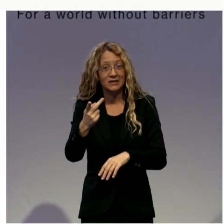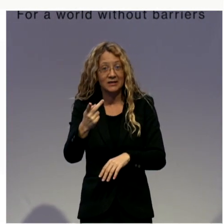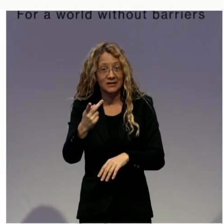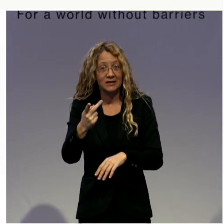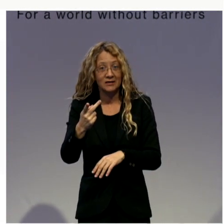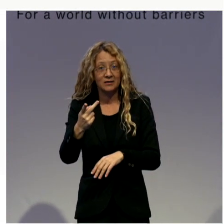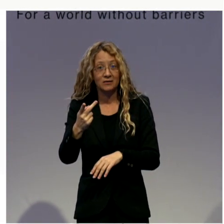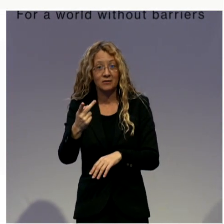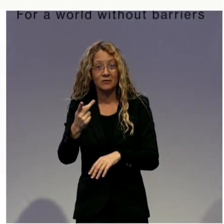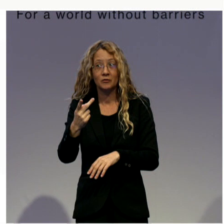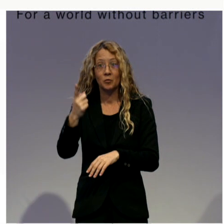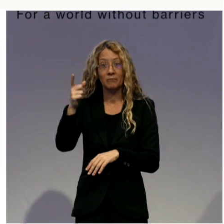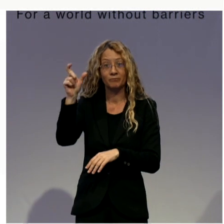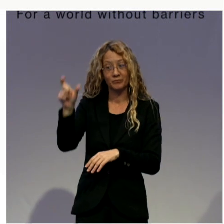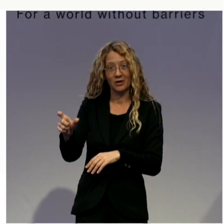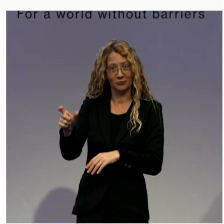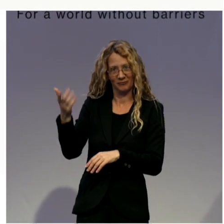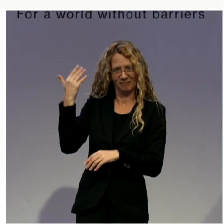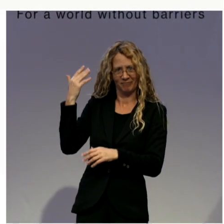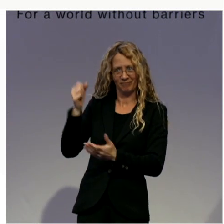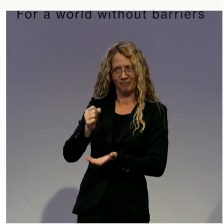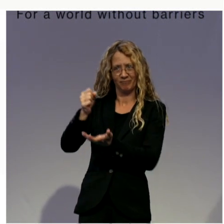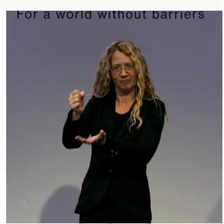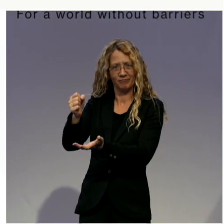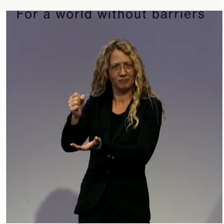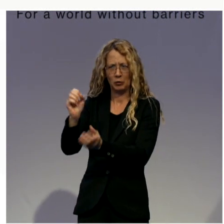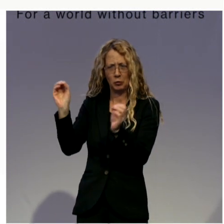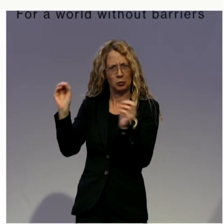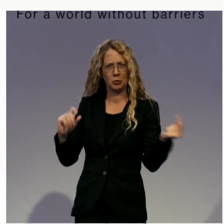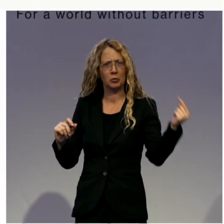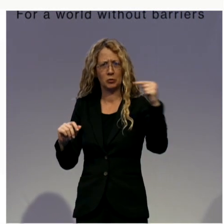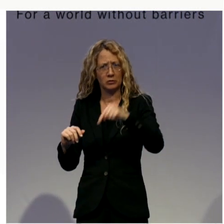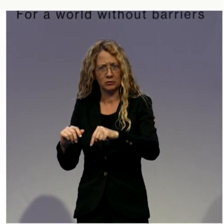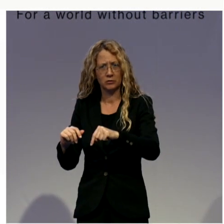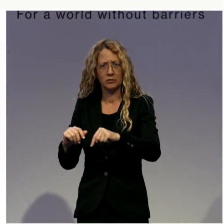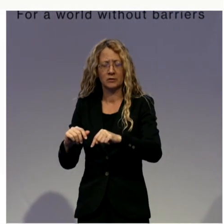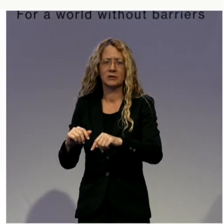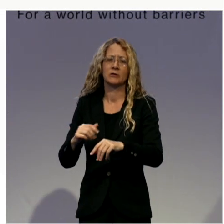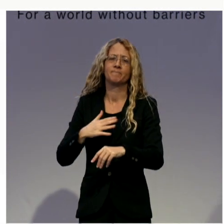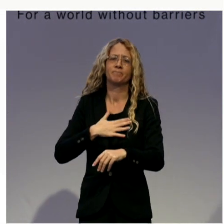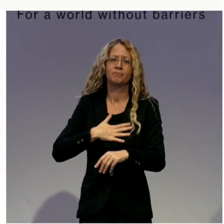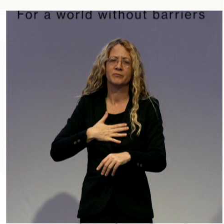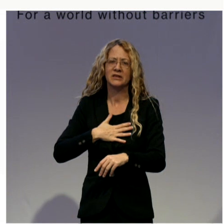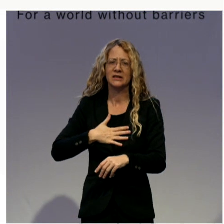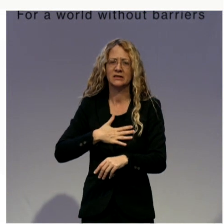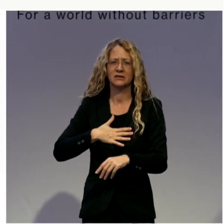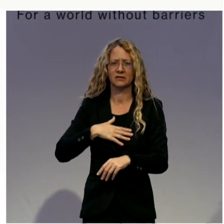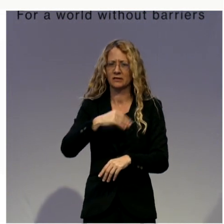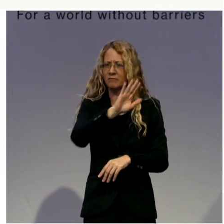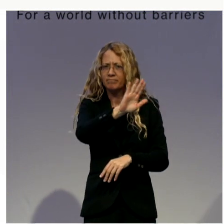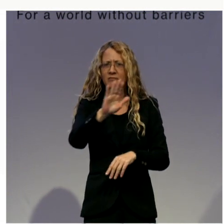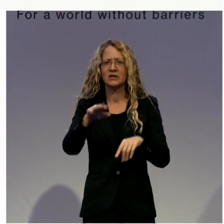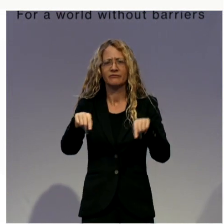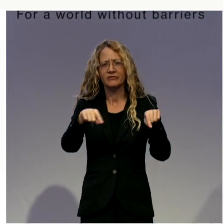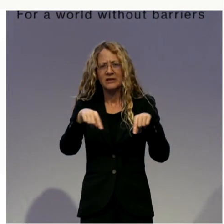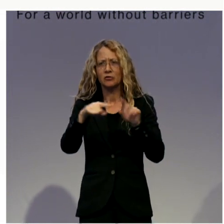And also, please, will you share all of the videos that are relevant to you that you feel passionate about so we can get them out there?